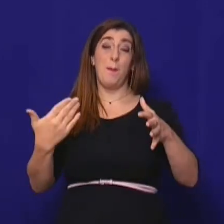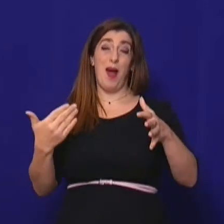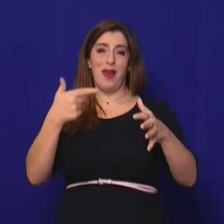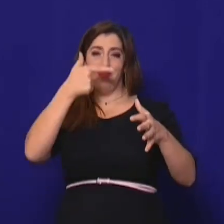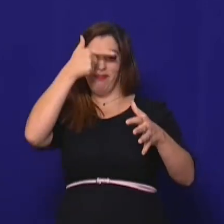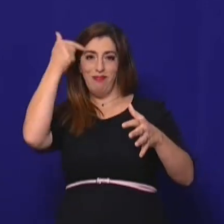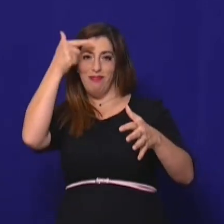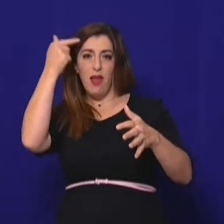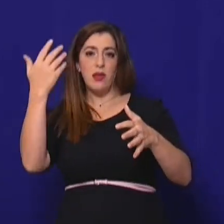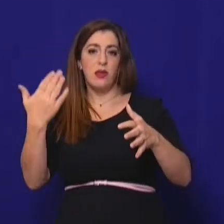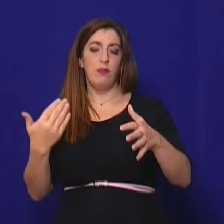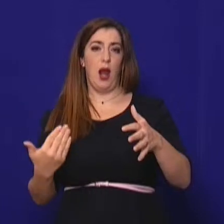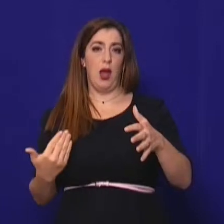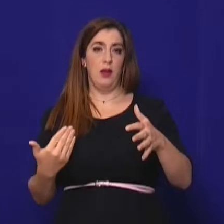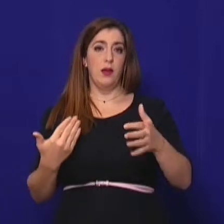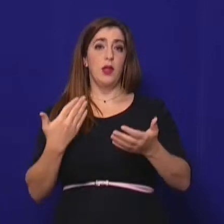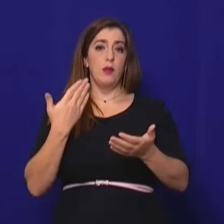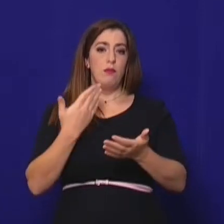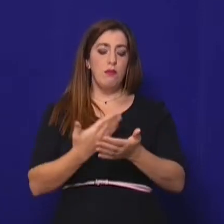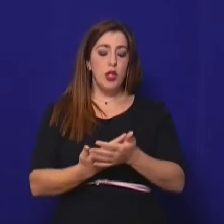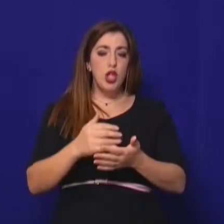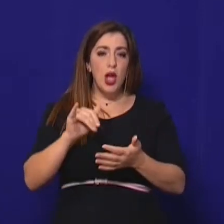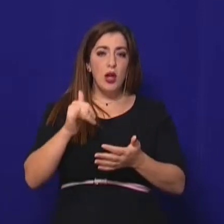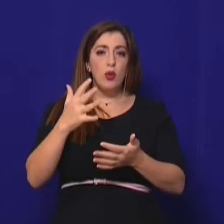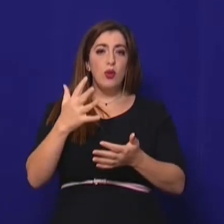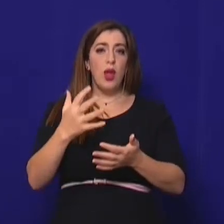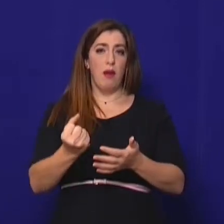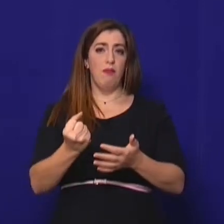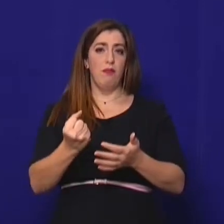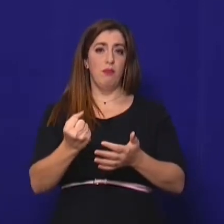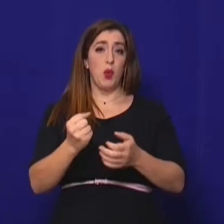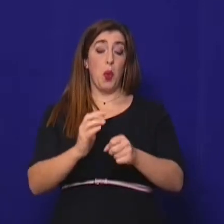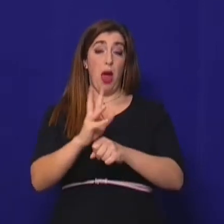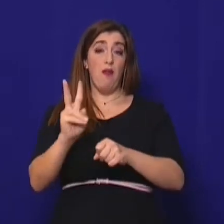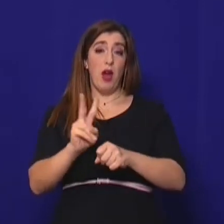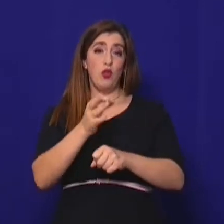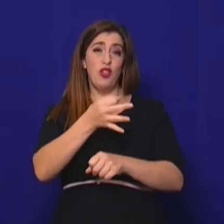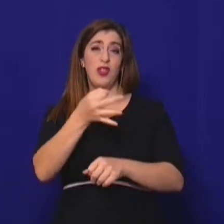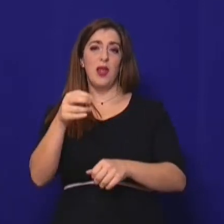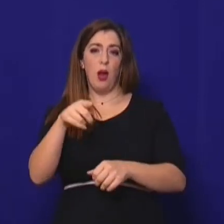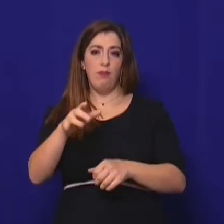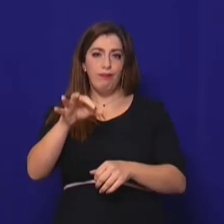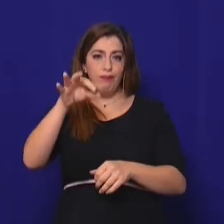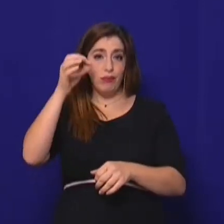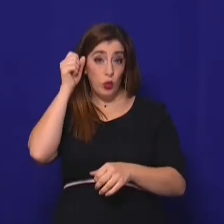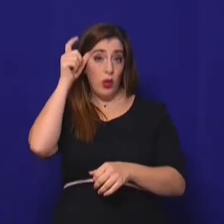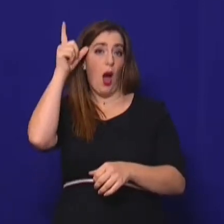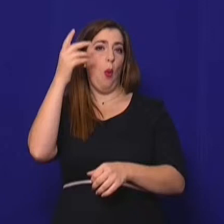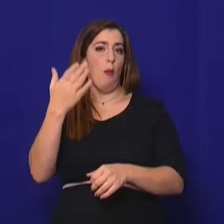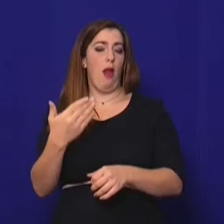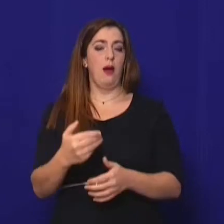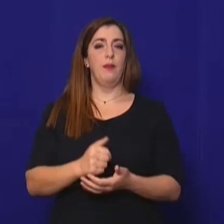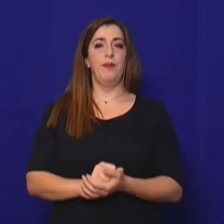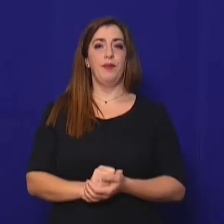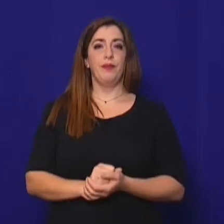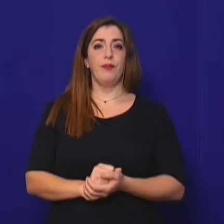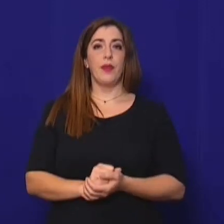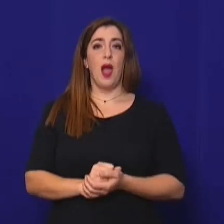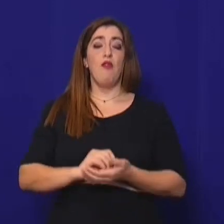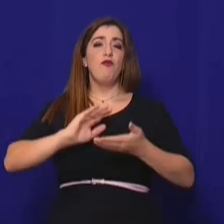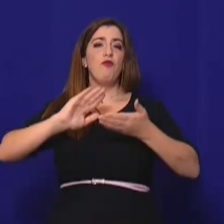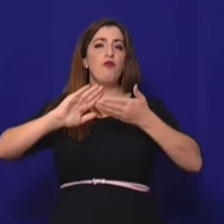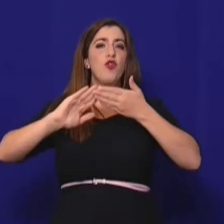każijiet li jkun hemm jiġu maqbuda mill-ewwel. Is-sitwazzjoni fil-komunità hija li għadna